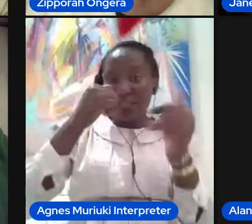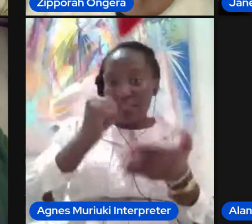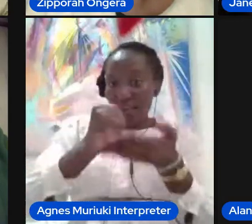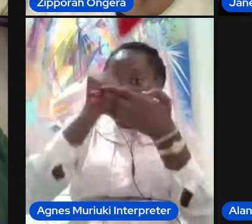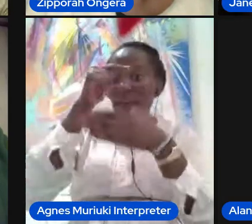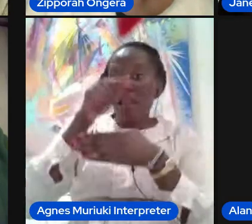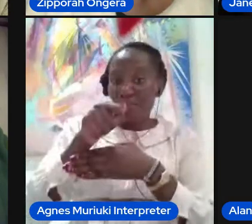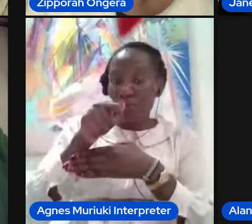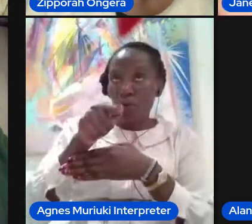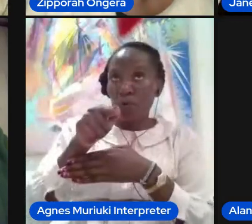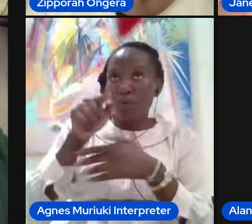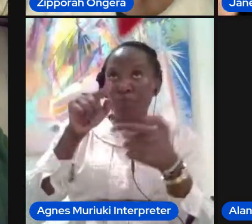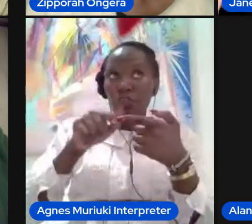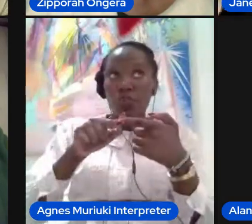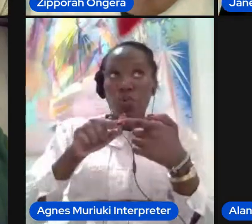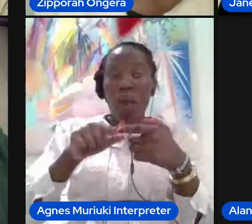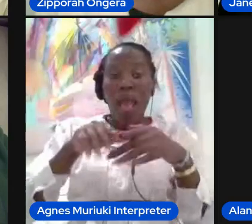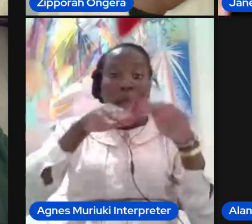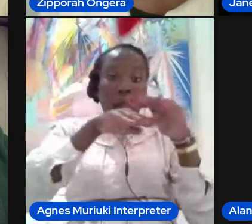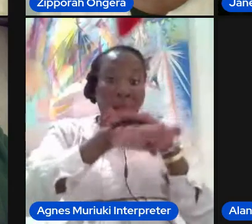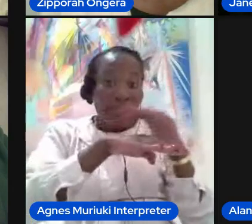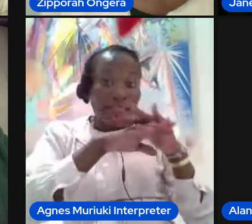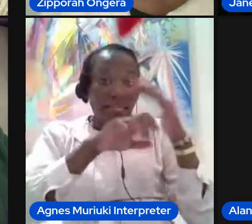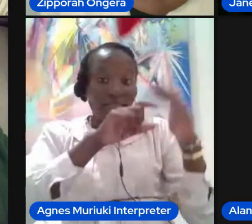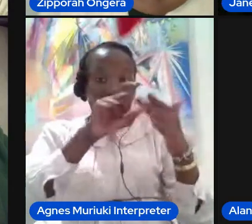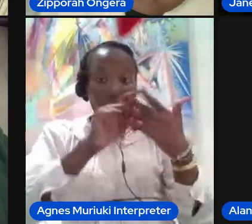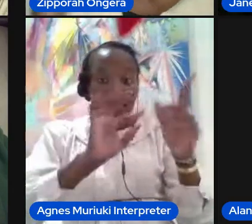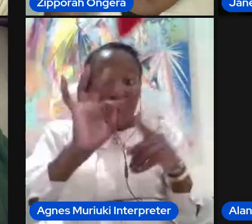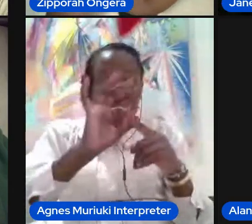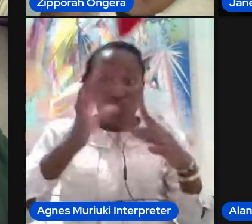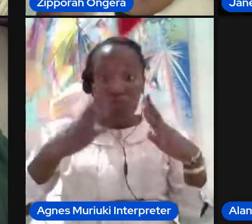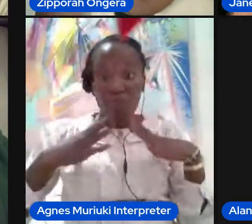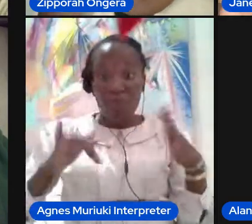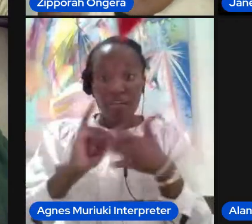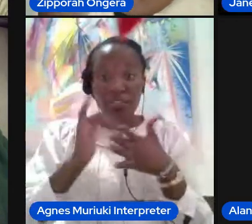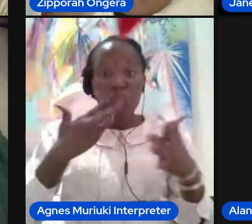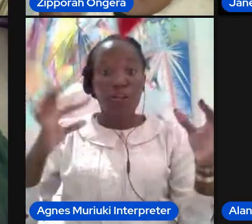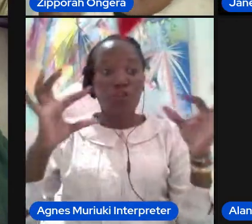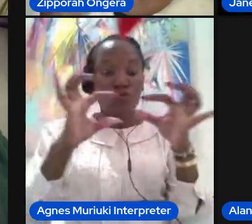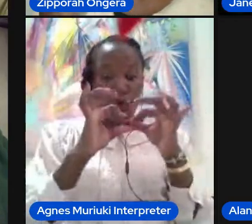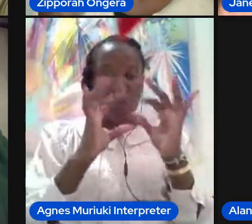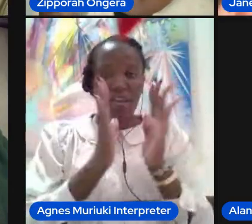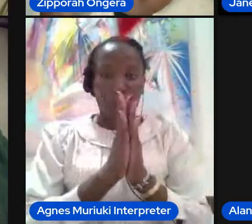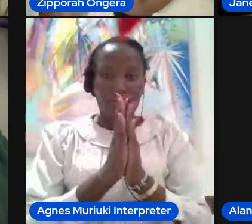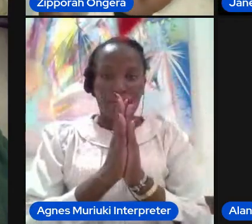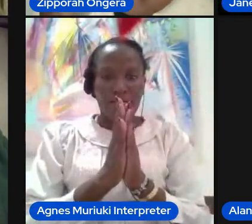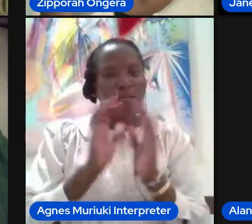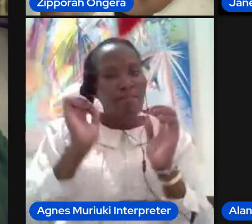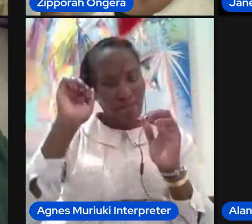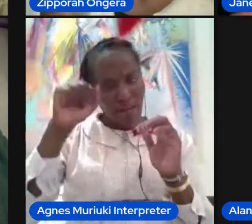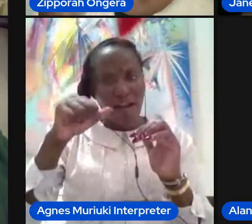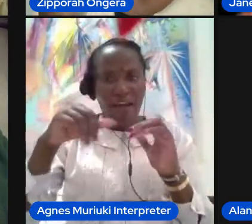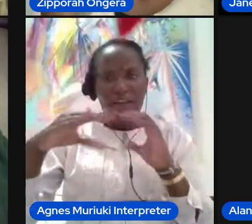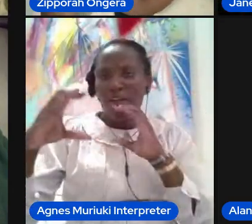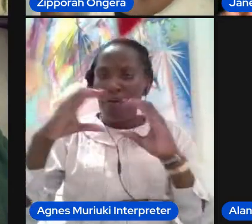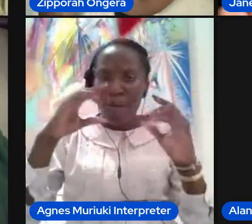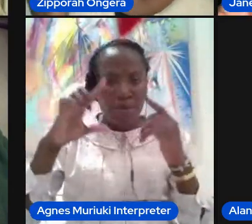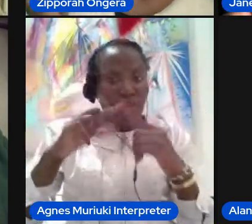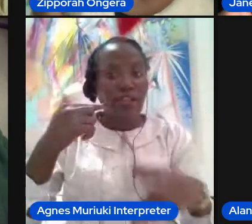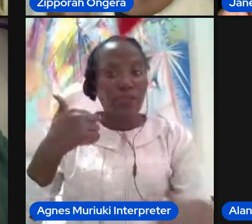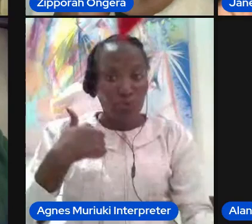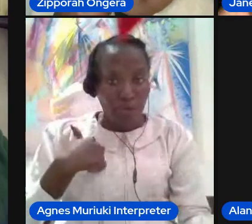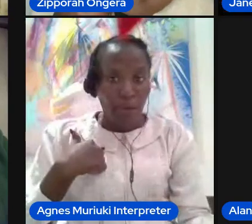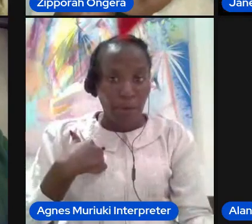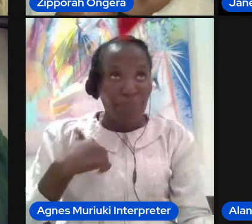it can help you to access the particular people that you want to connect with. Reach out. And I think that is one of the things most of the